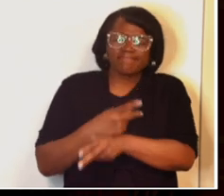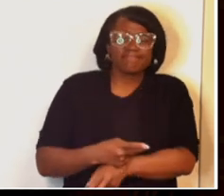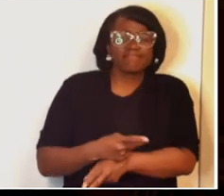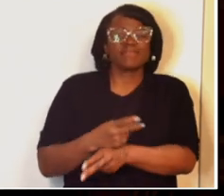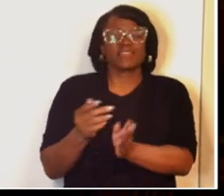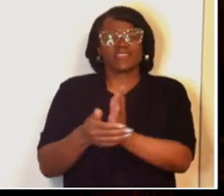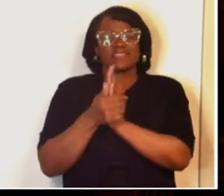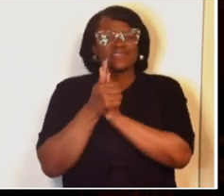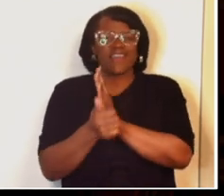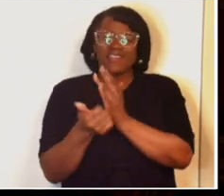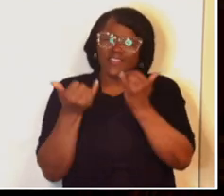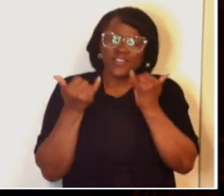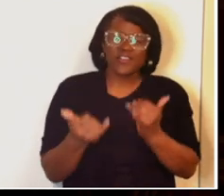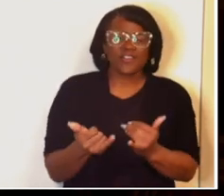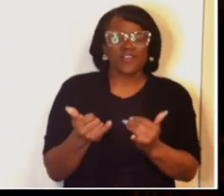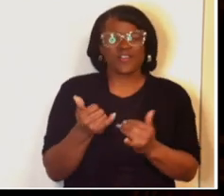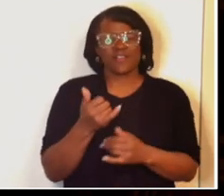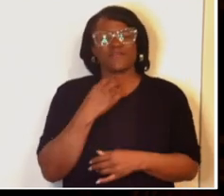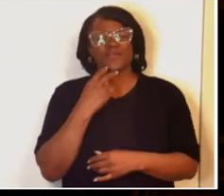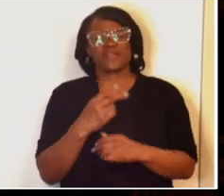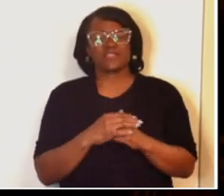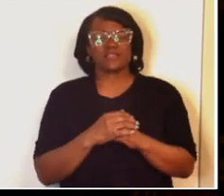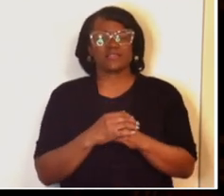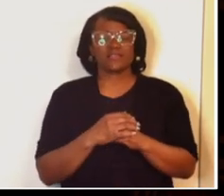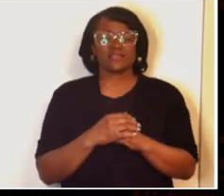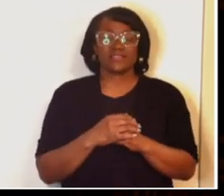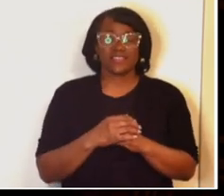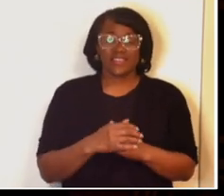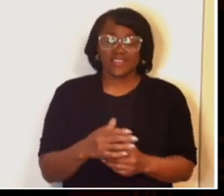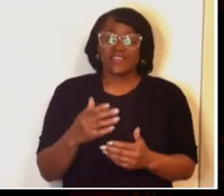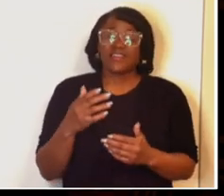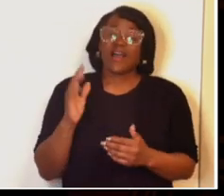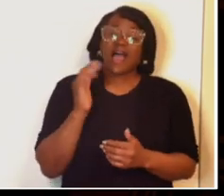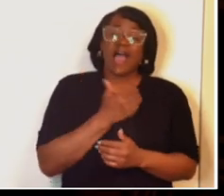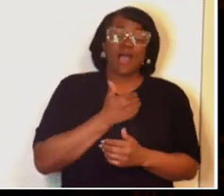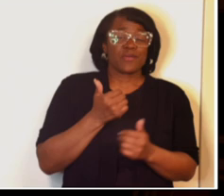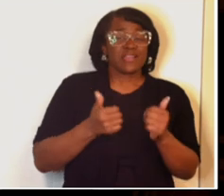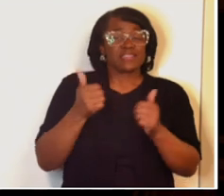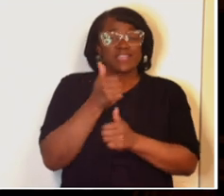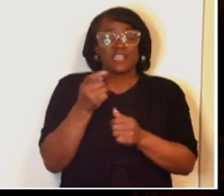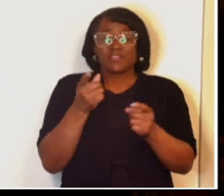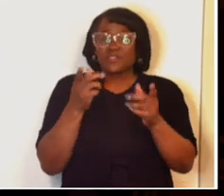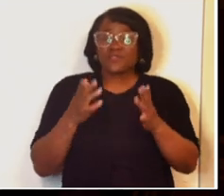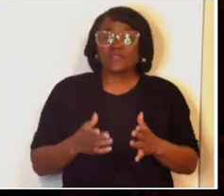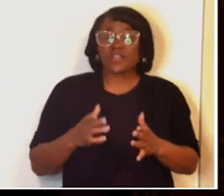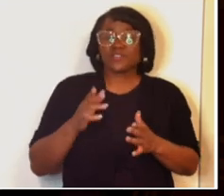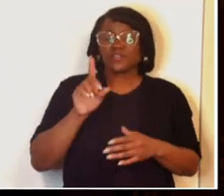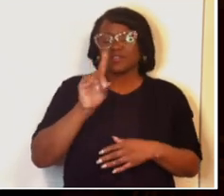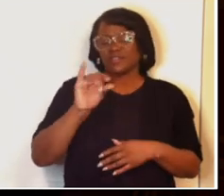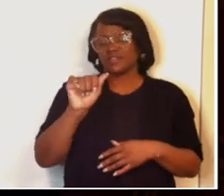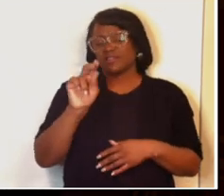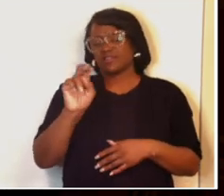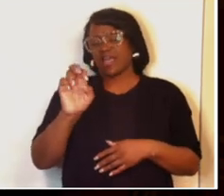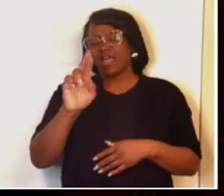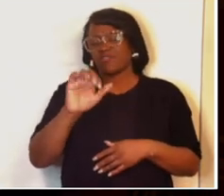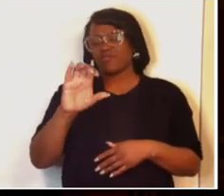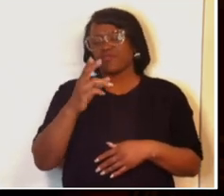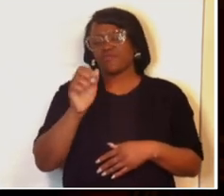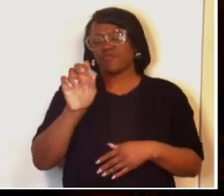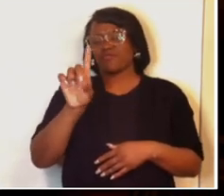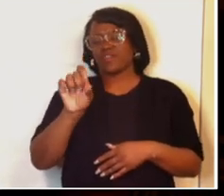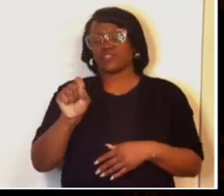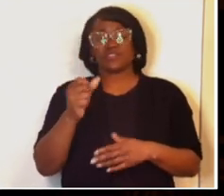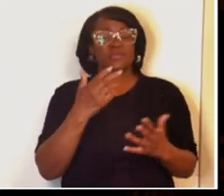of contemporary voices. On behalf of our executive director, Diane Richards, we thank the writers we have heard